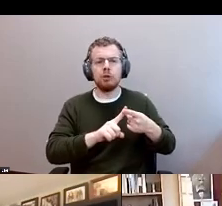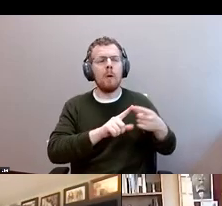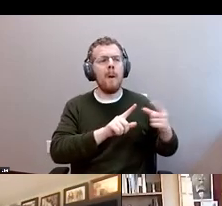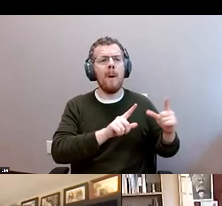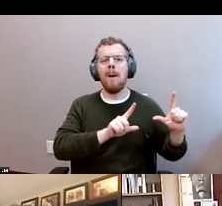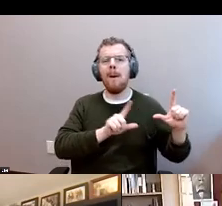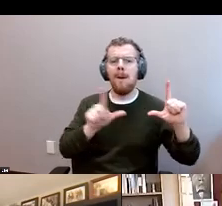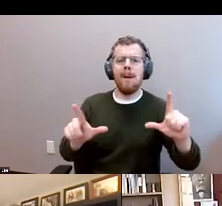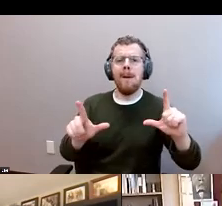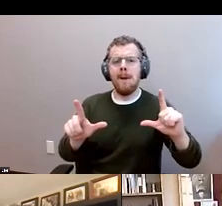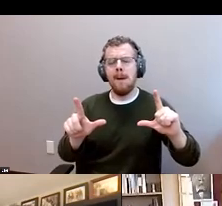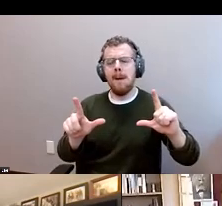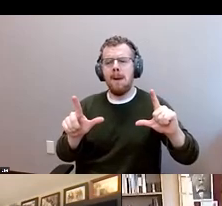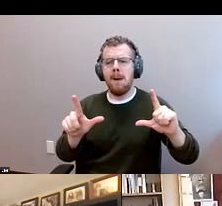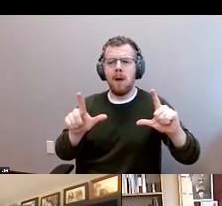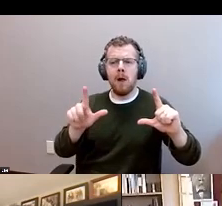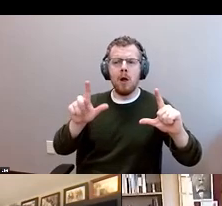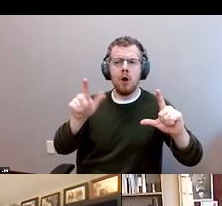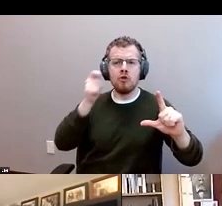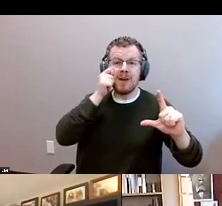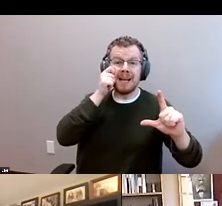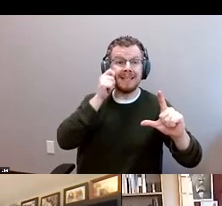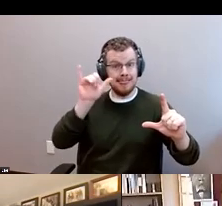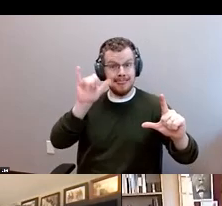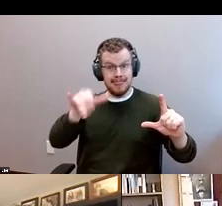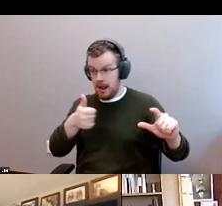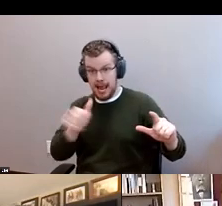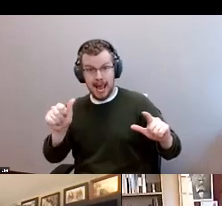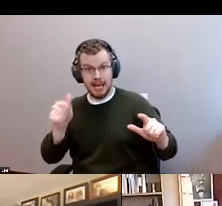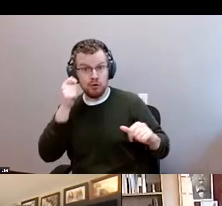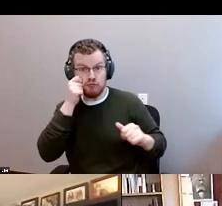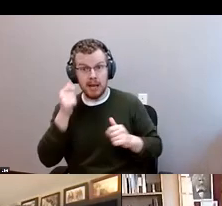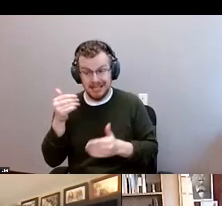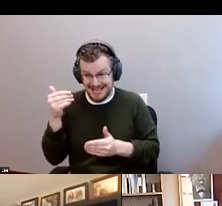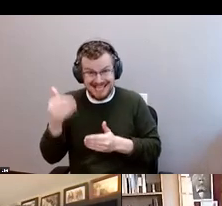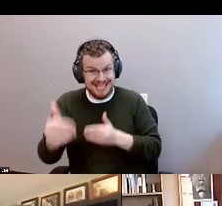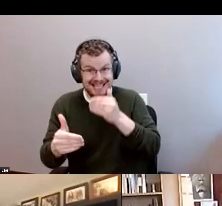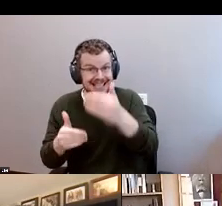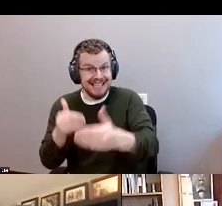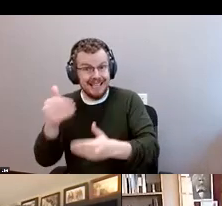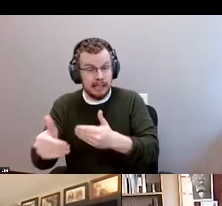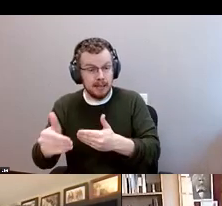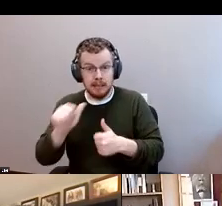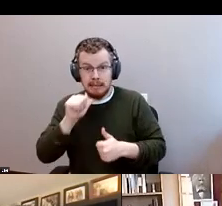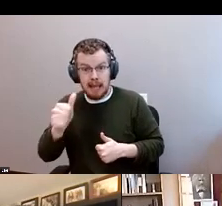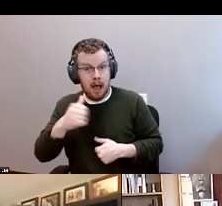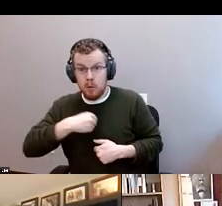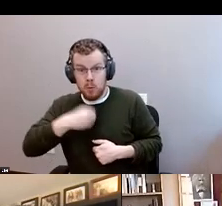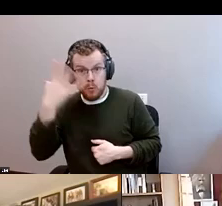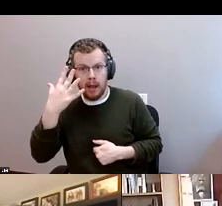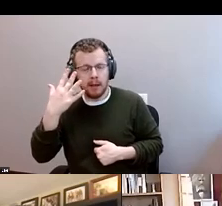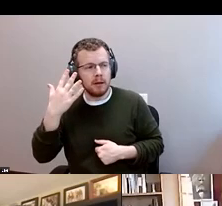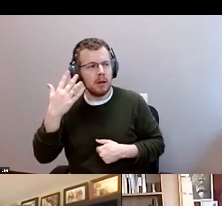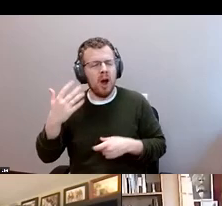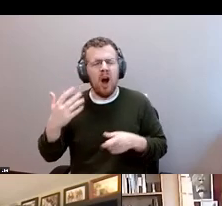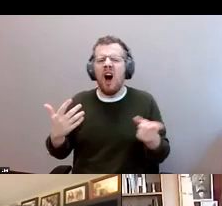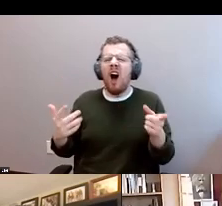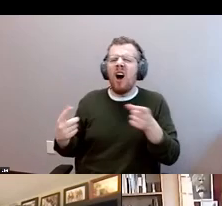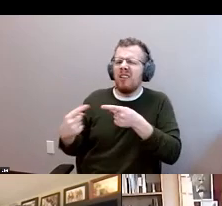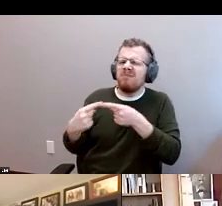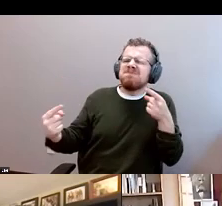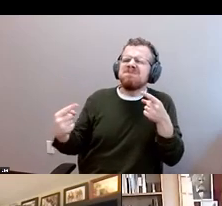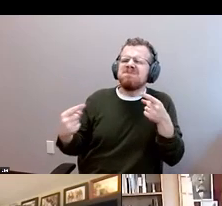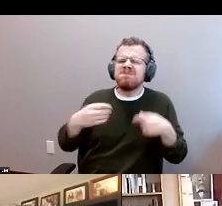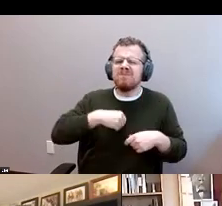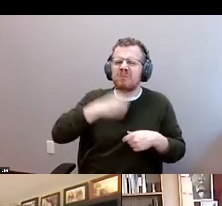in this country so that any meaningful racial progress by any group that is not white is in opposition to whiteness, to white supremacy, and